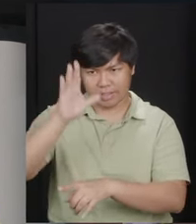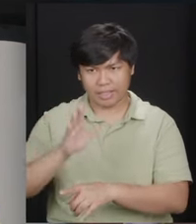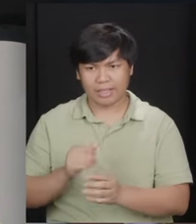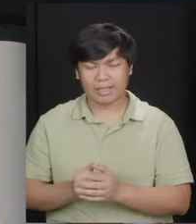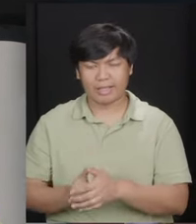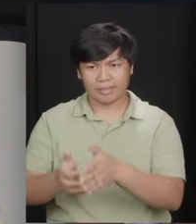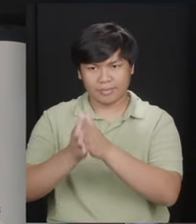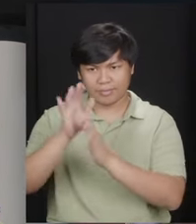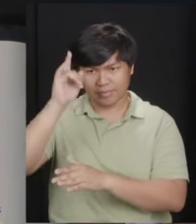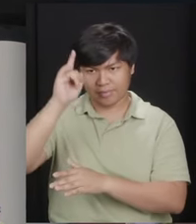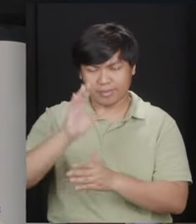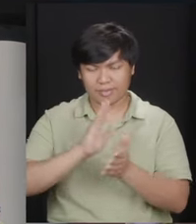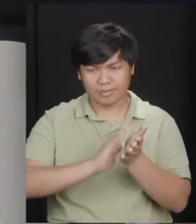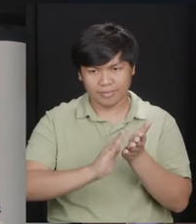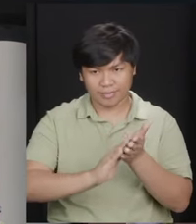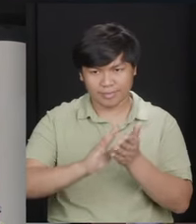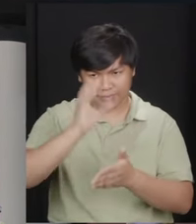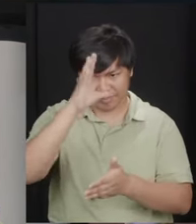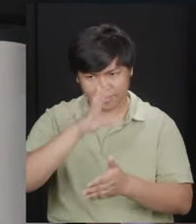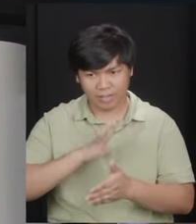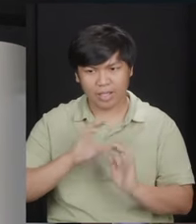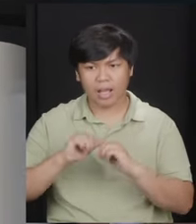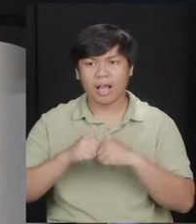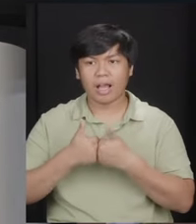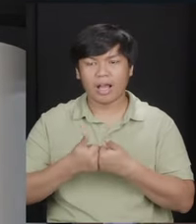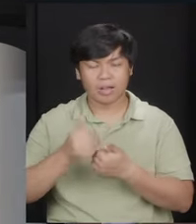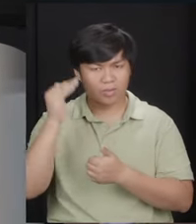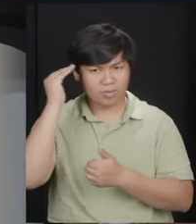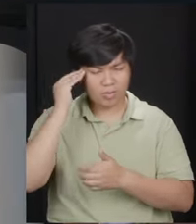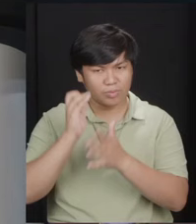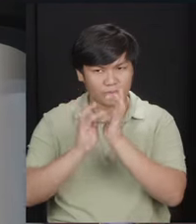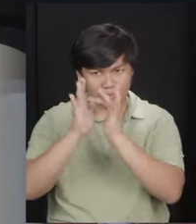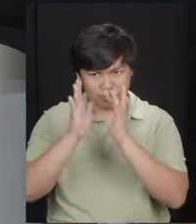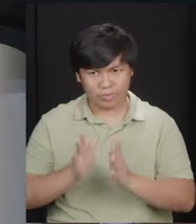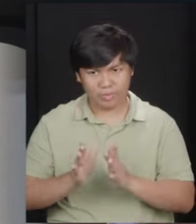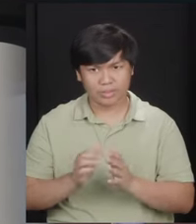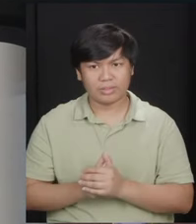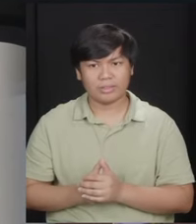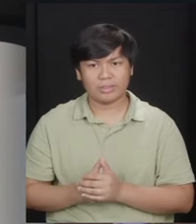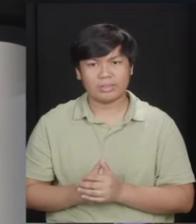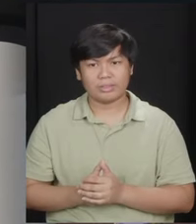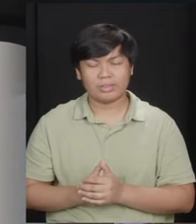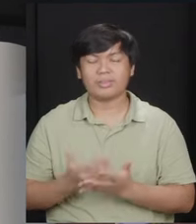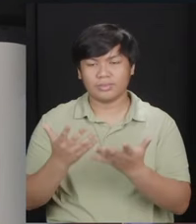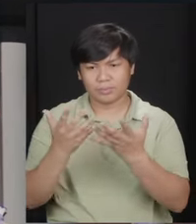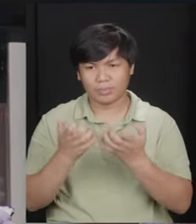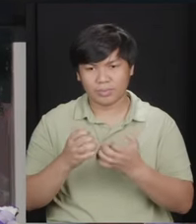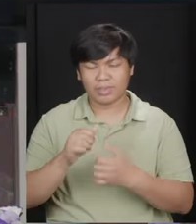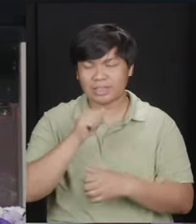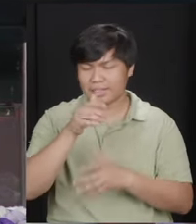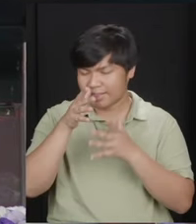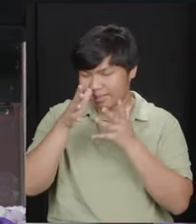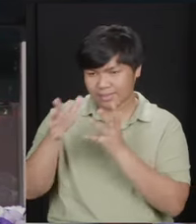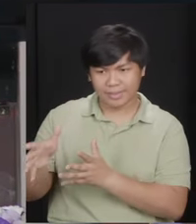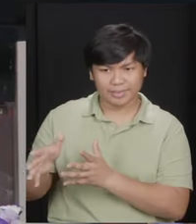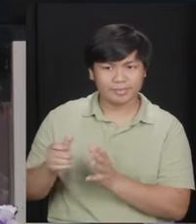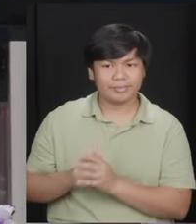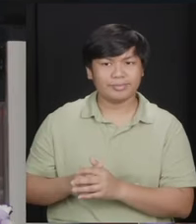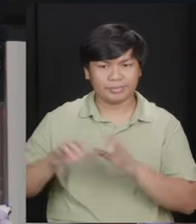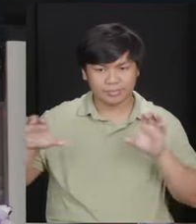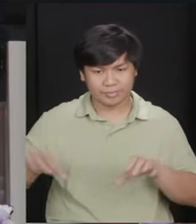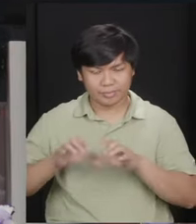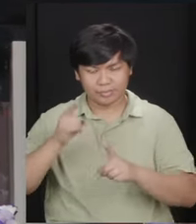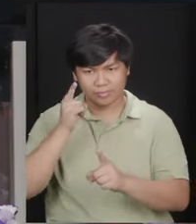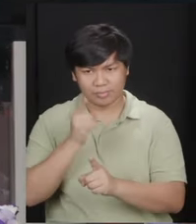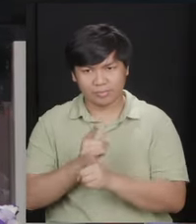ask forgiveness from men. How will you know you're a Christian? The desire never leaves you. The desire to do right